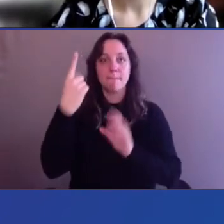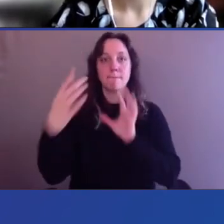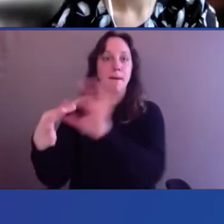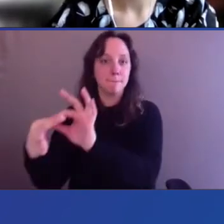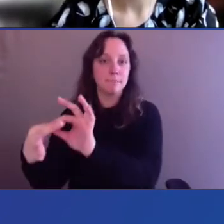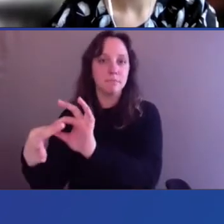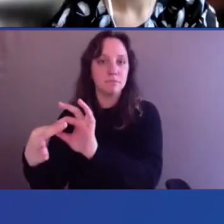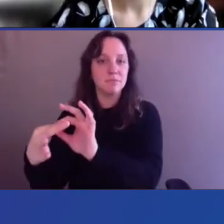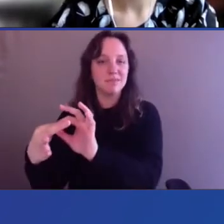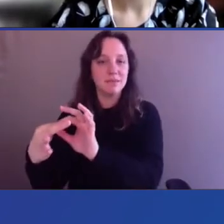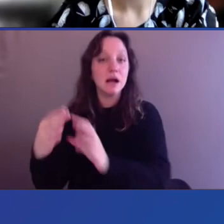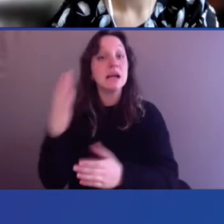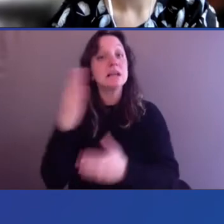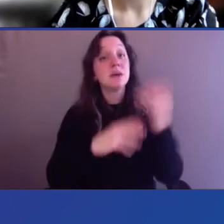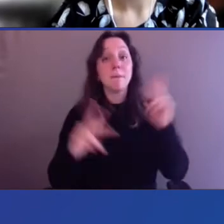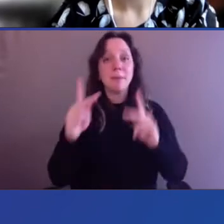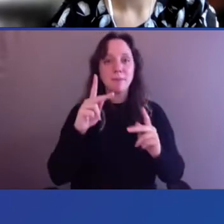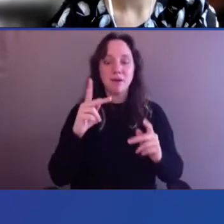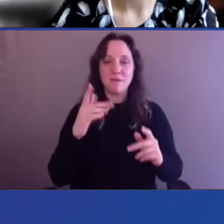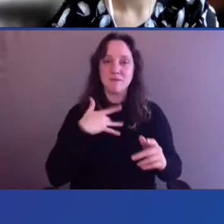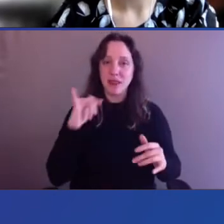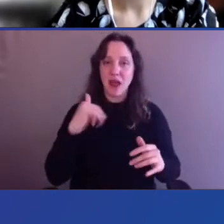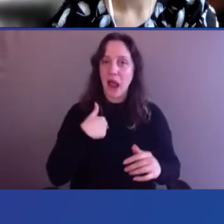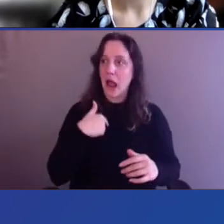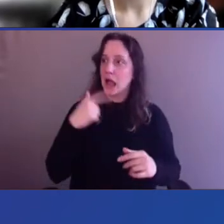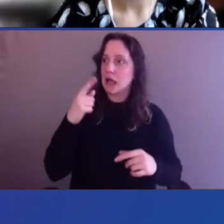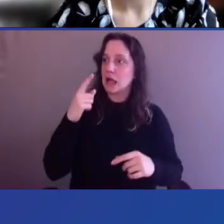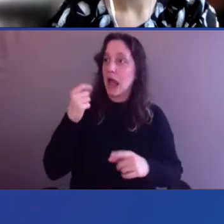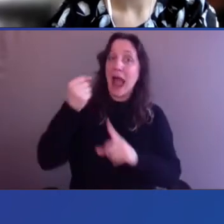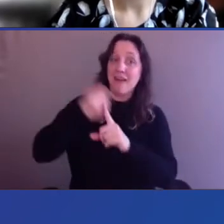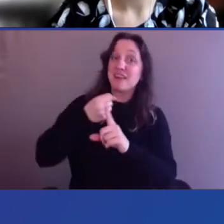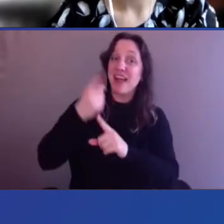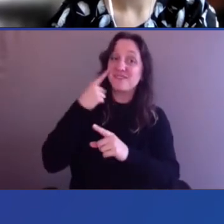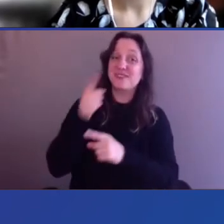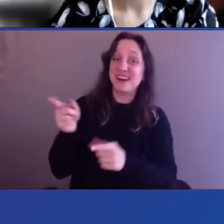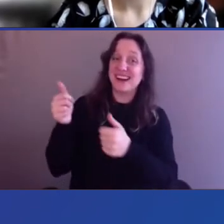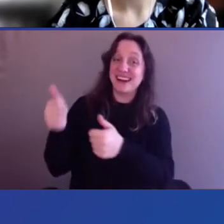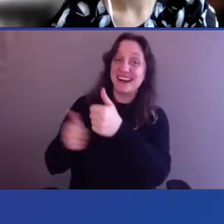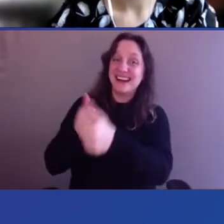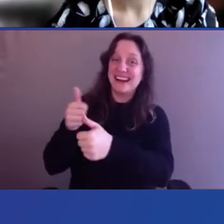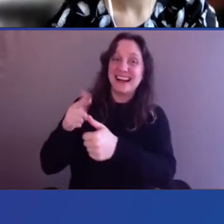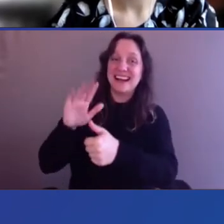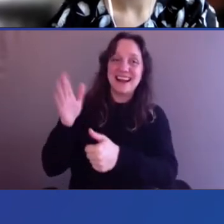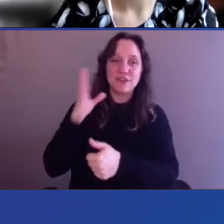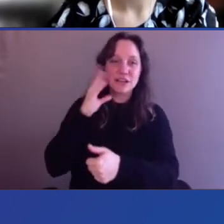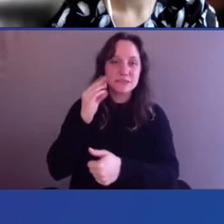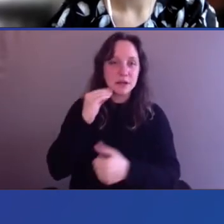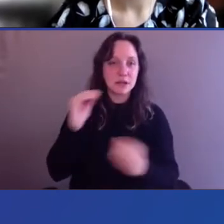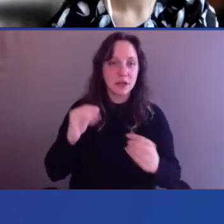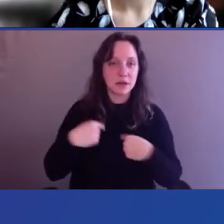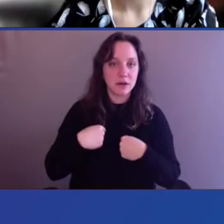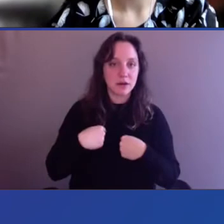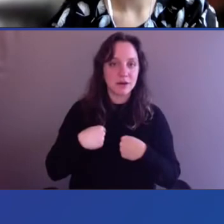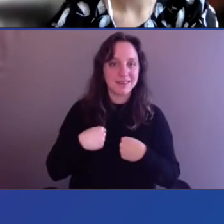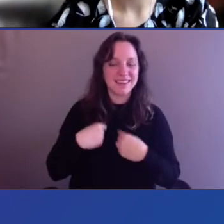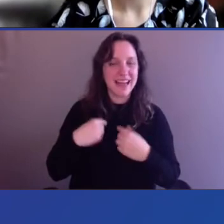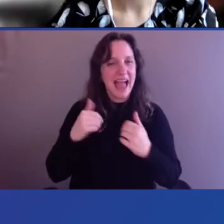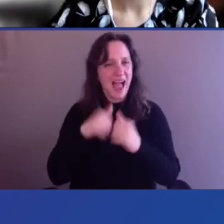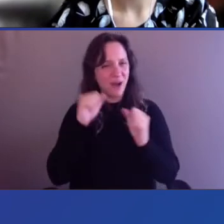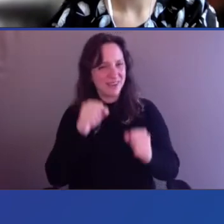that enters the process. And it occurs to me, seeing all the lovely people from the greater dance